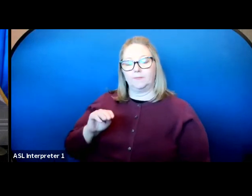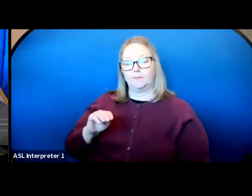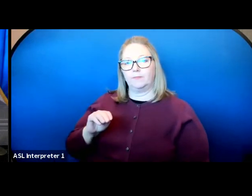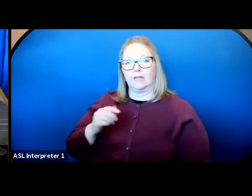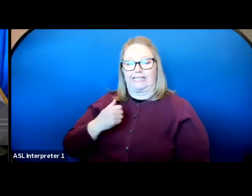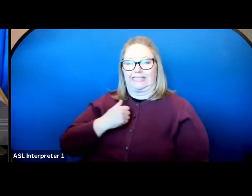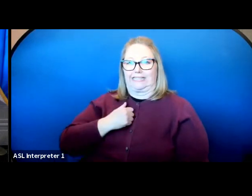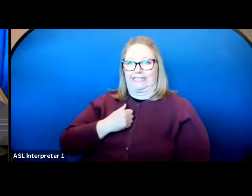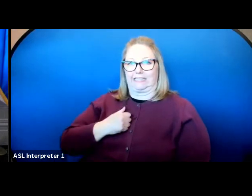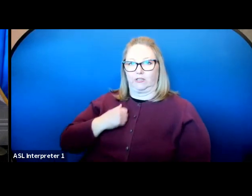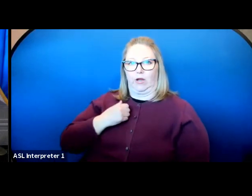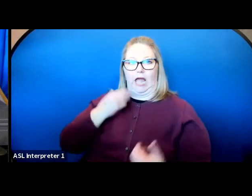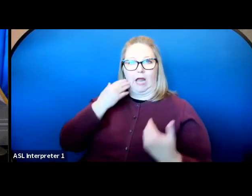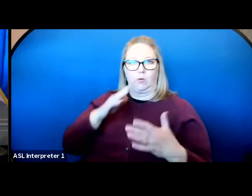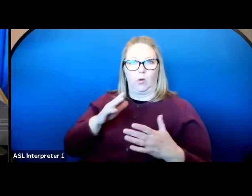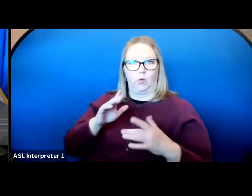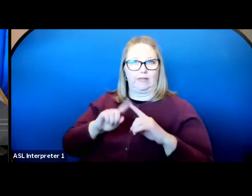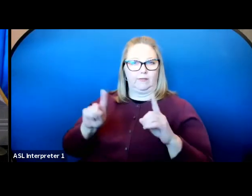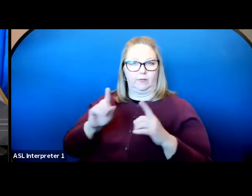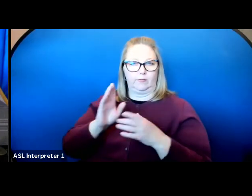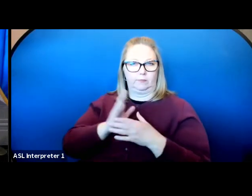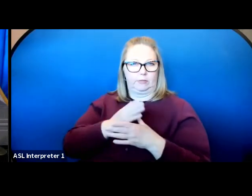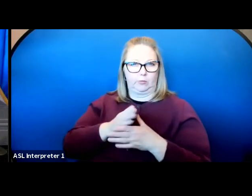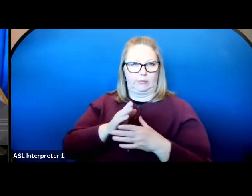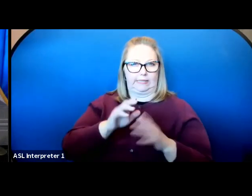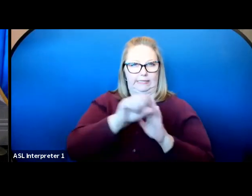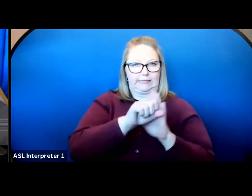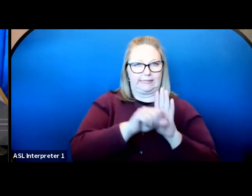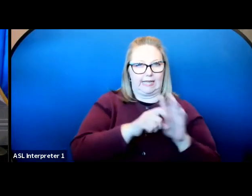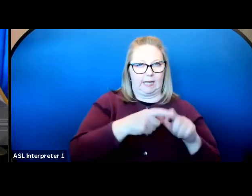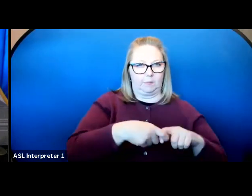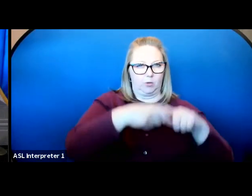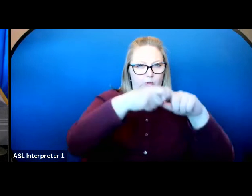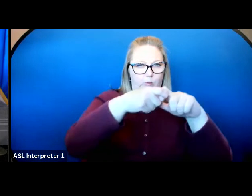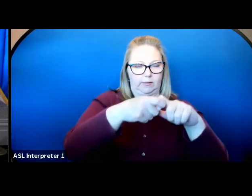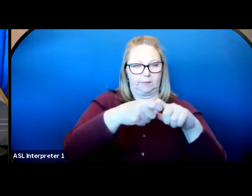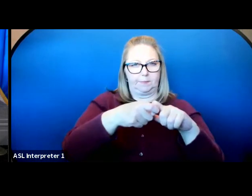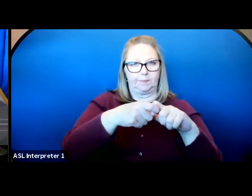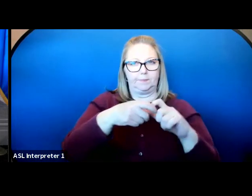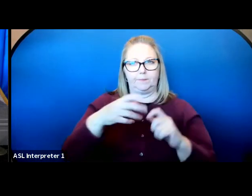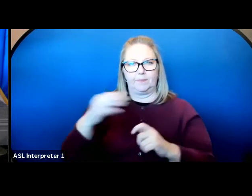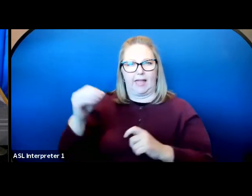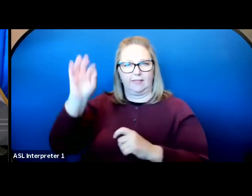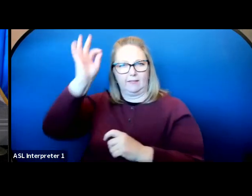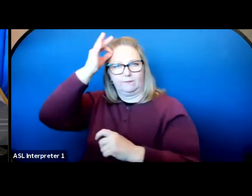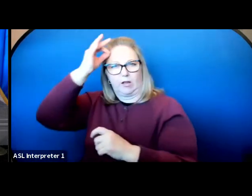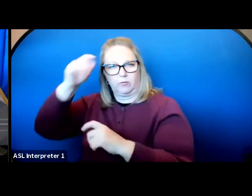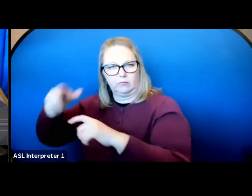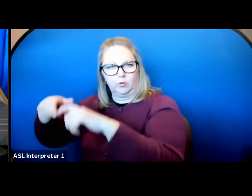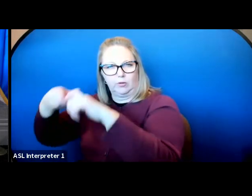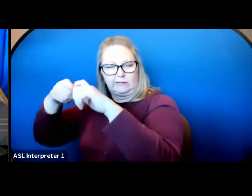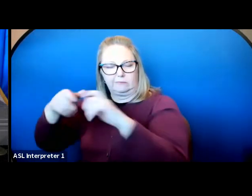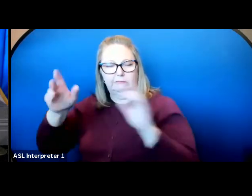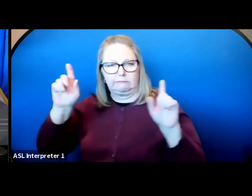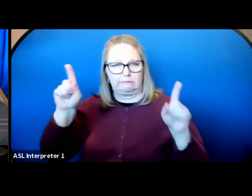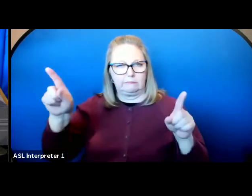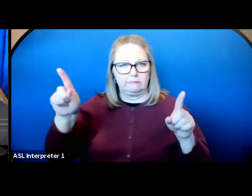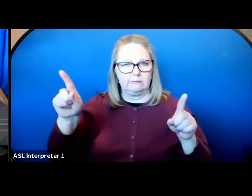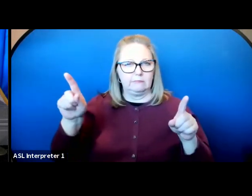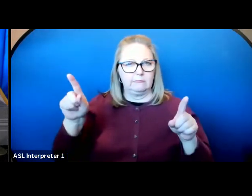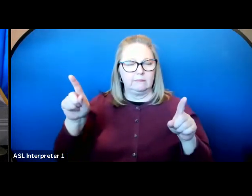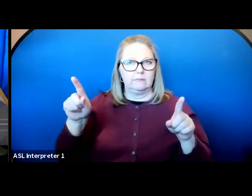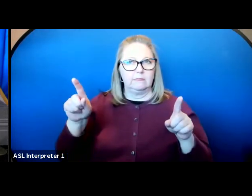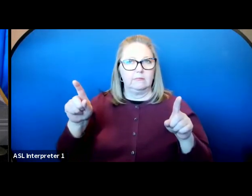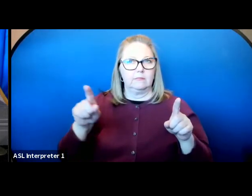homework on the differences between the state and federal moratorium. You said that the importance of having a state moratorium on top of the CDCs stemmed